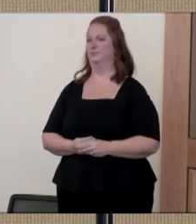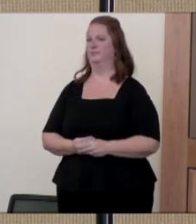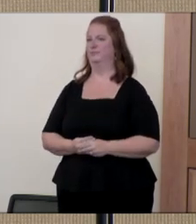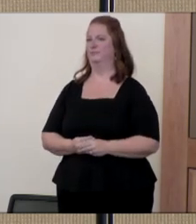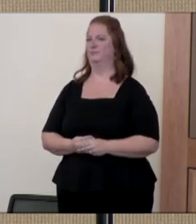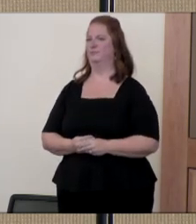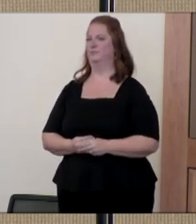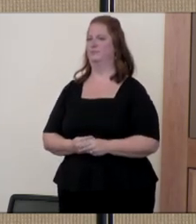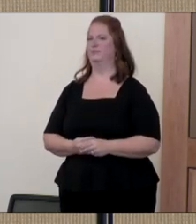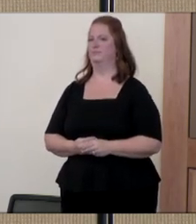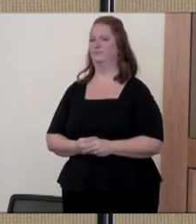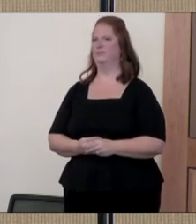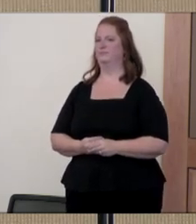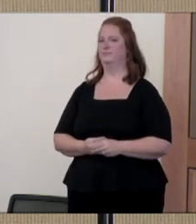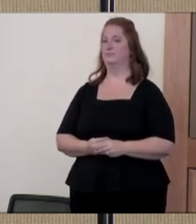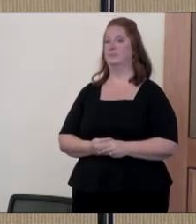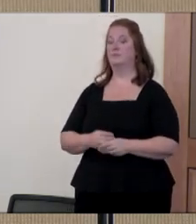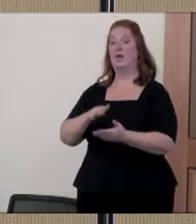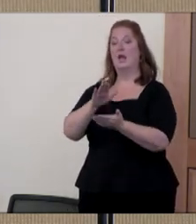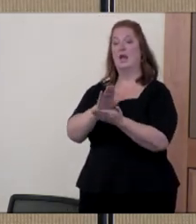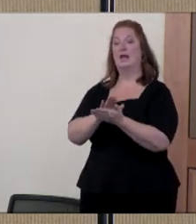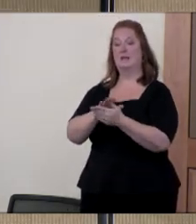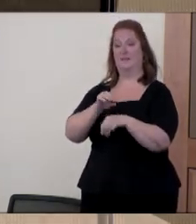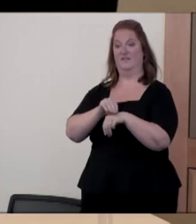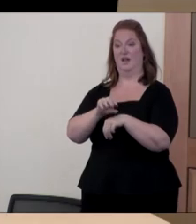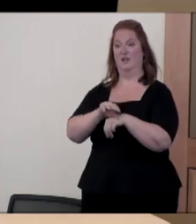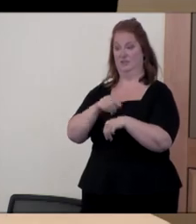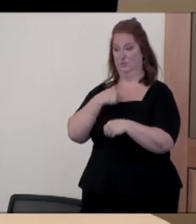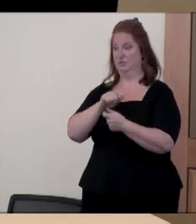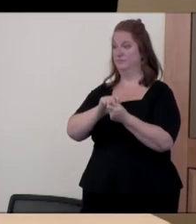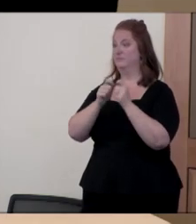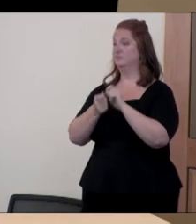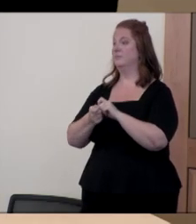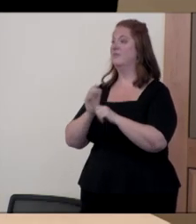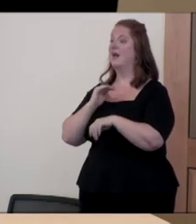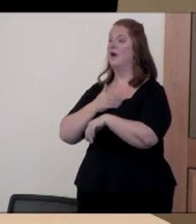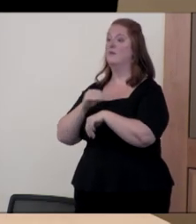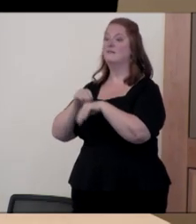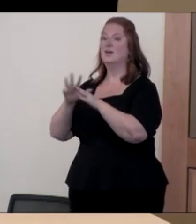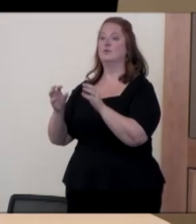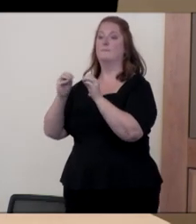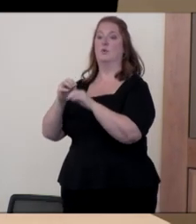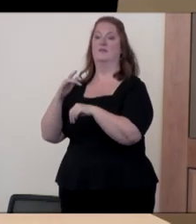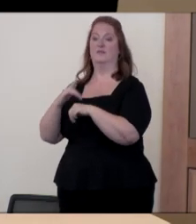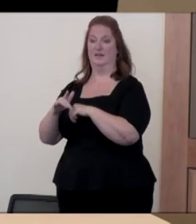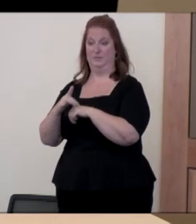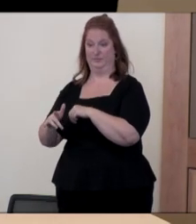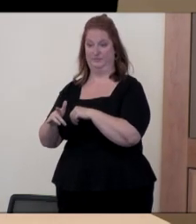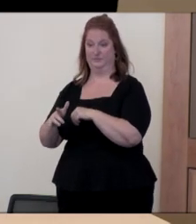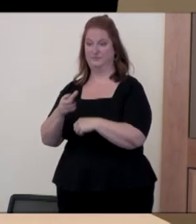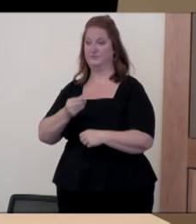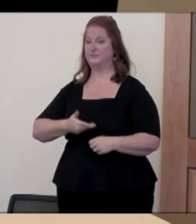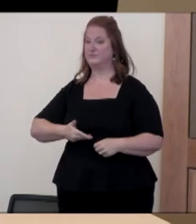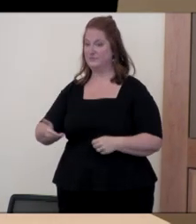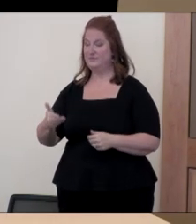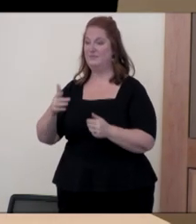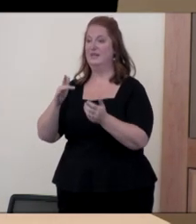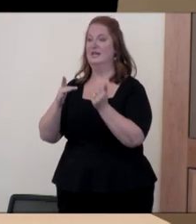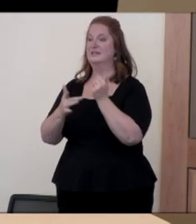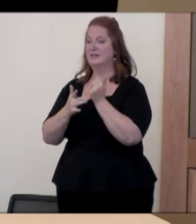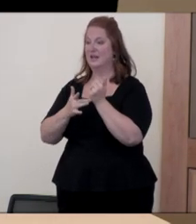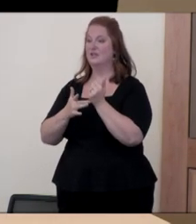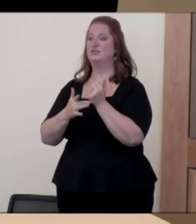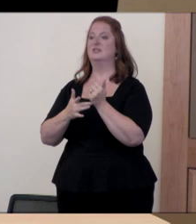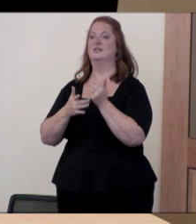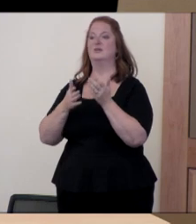We've redesigned academic advising at VCU by making advisors more available, by introducing technologies that keep